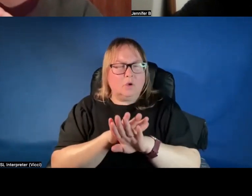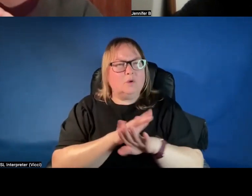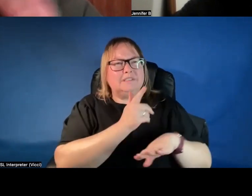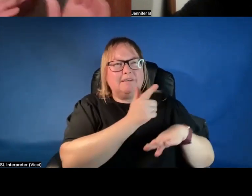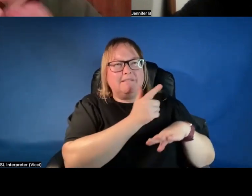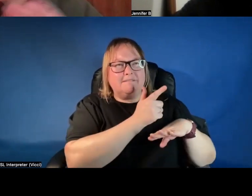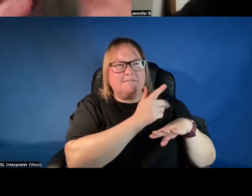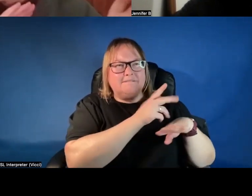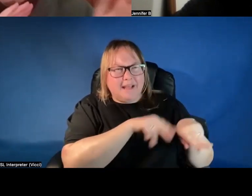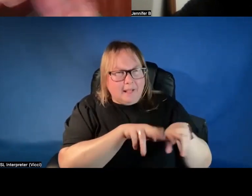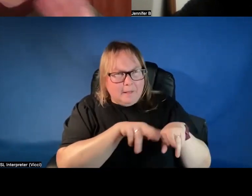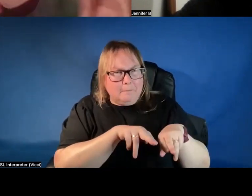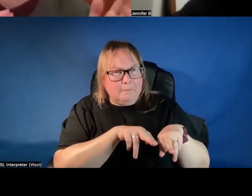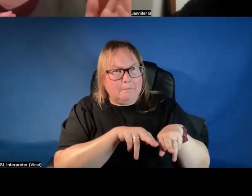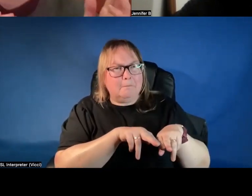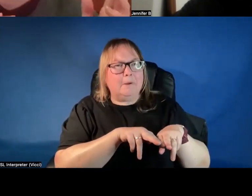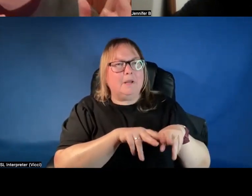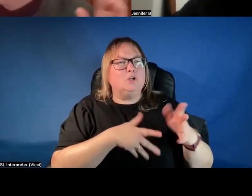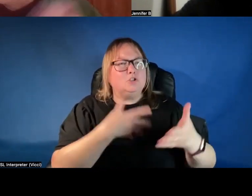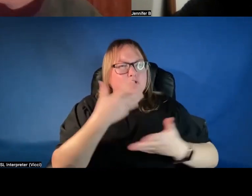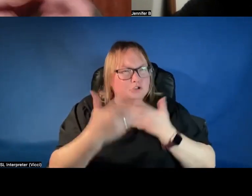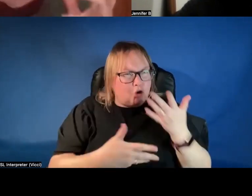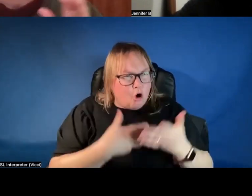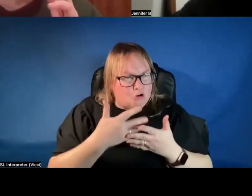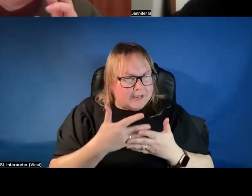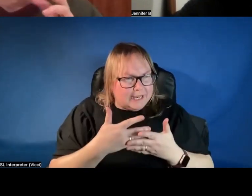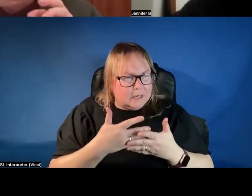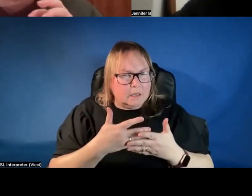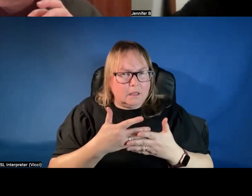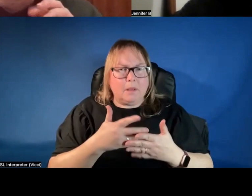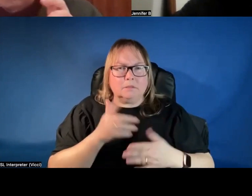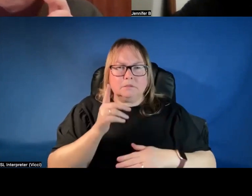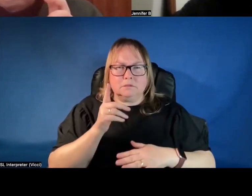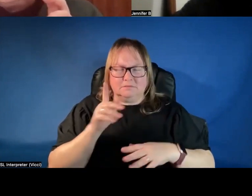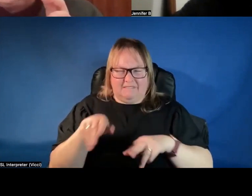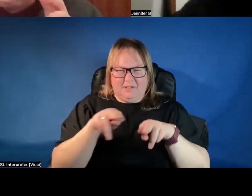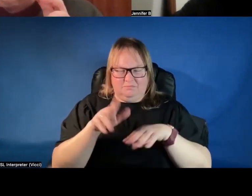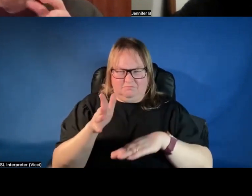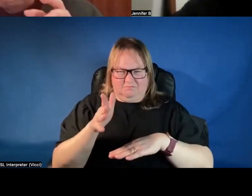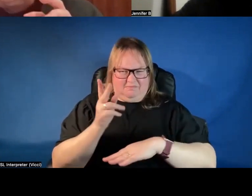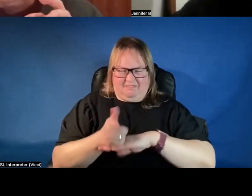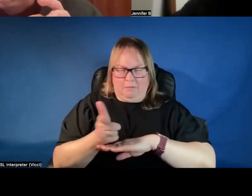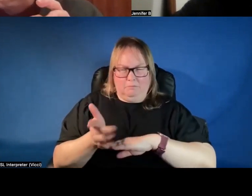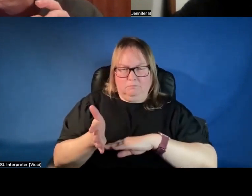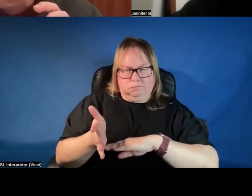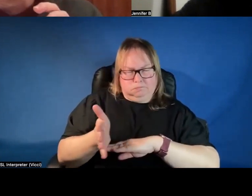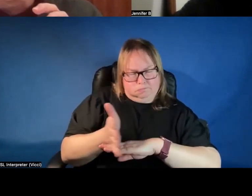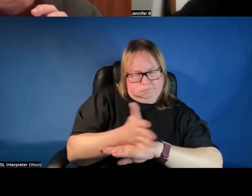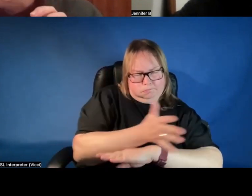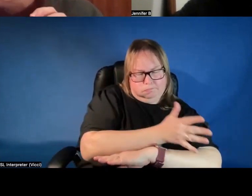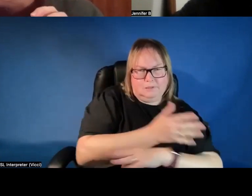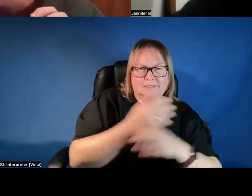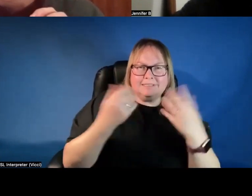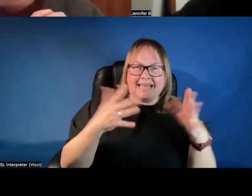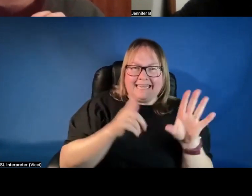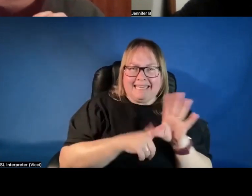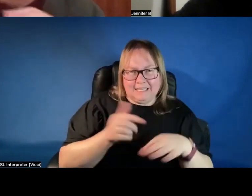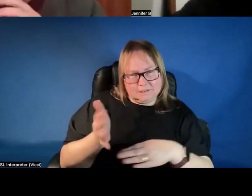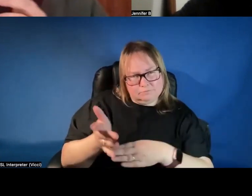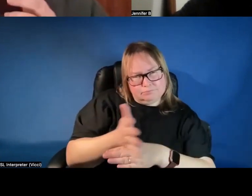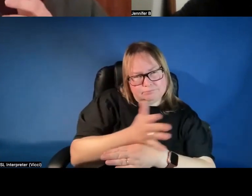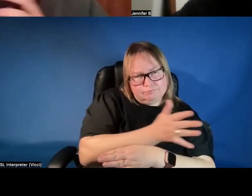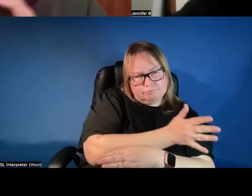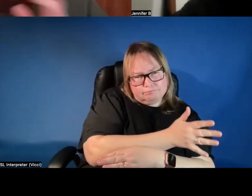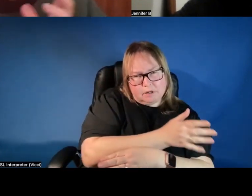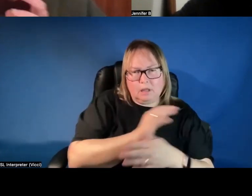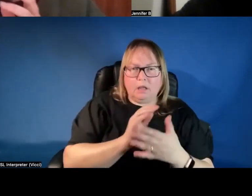lots of artwork they'd made over the last decade to create this film, which